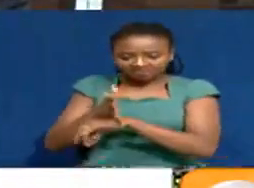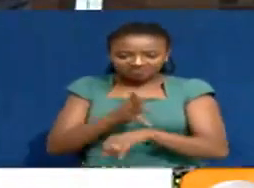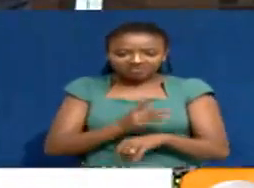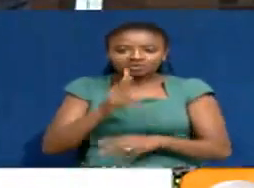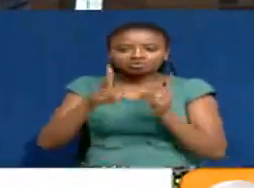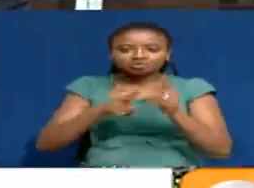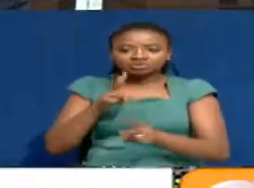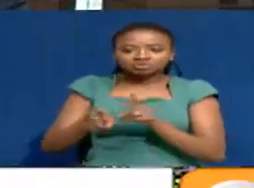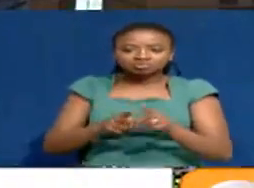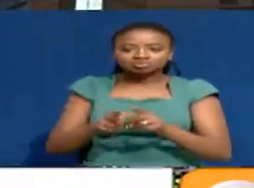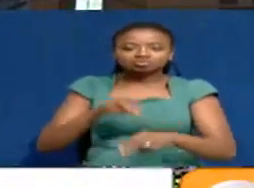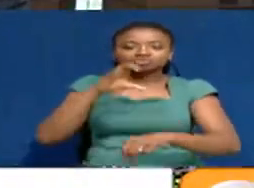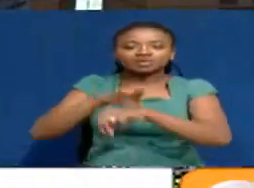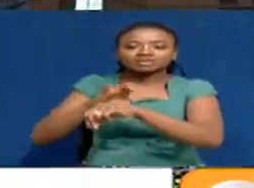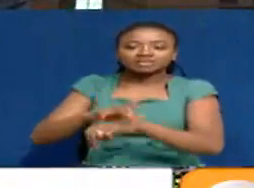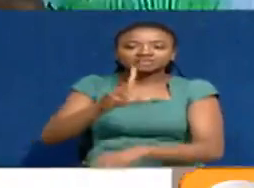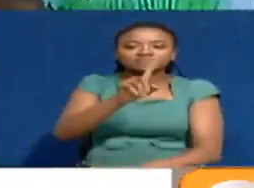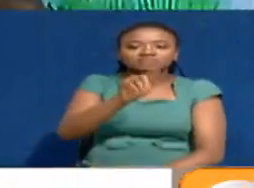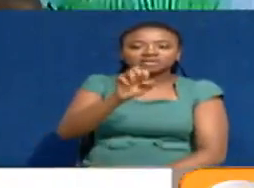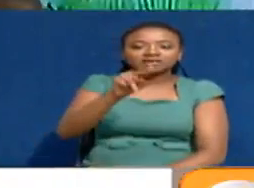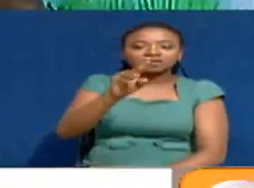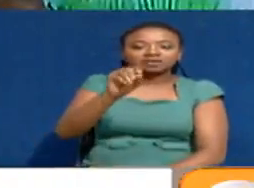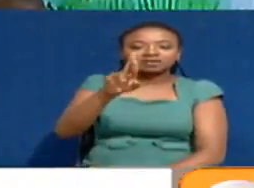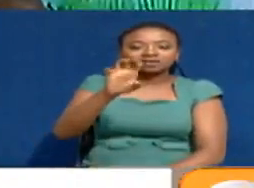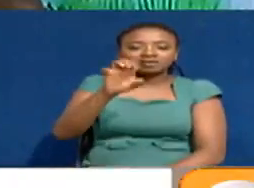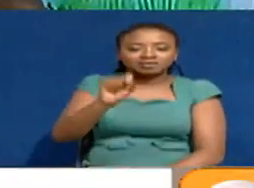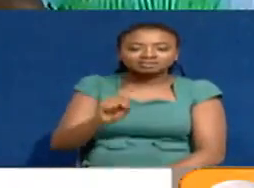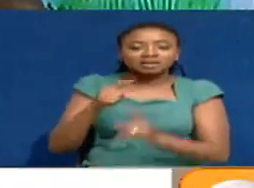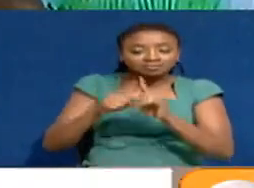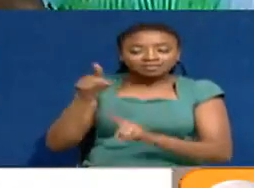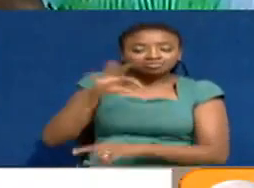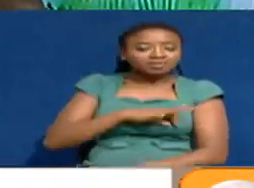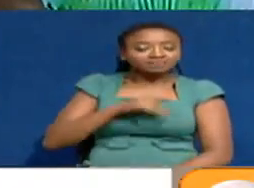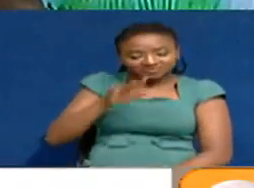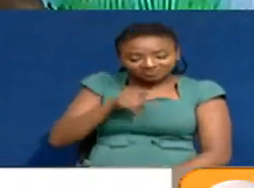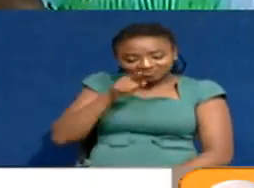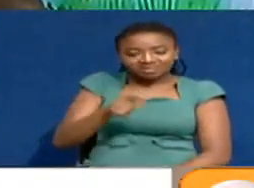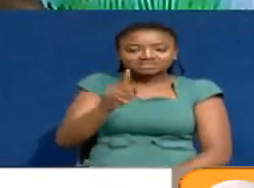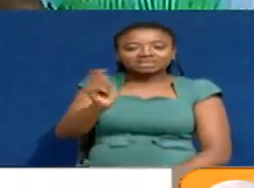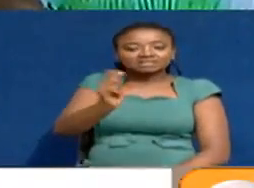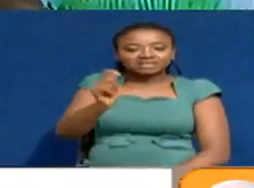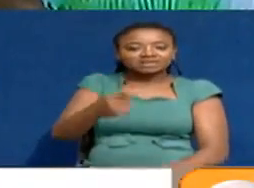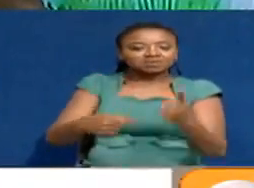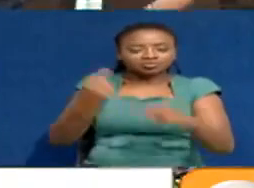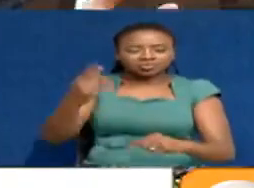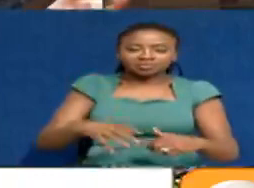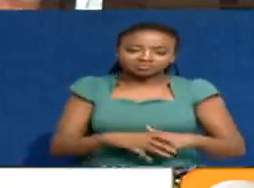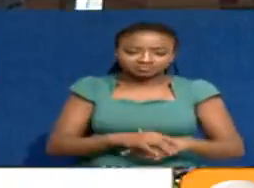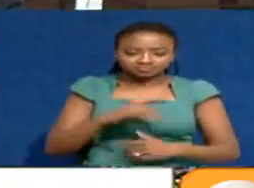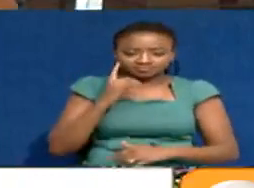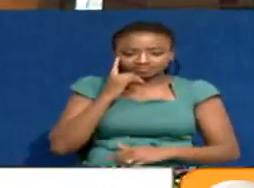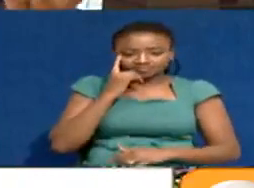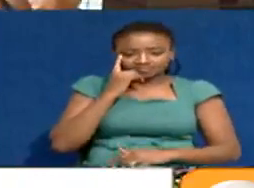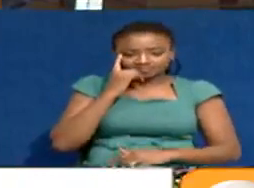companies with you as the sole beneficiary. In fact, you're listed as one of the beneficiaries of the first time's financial